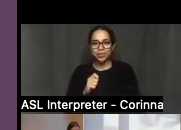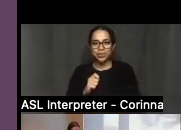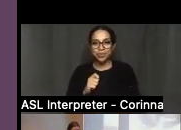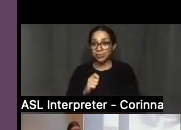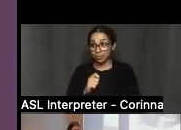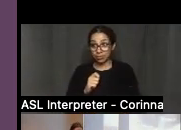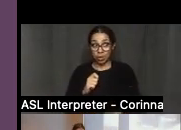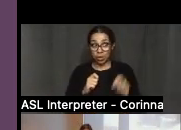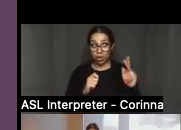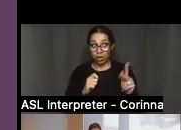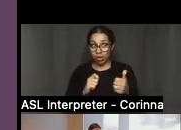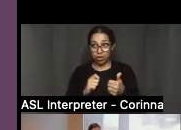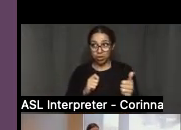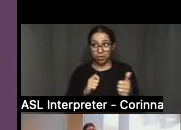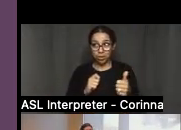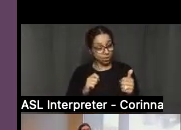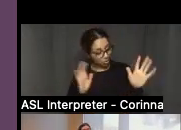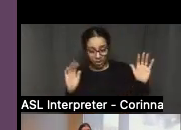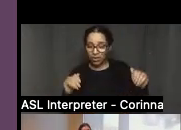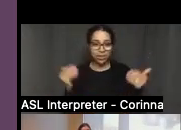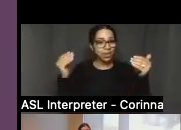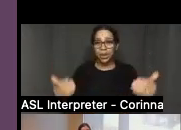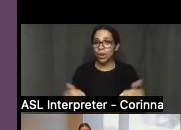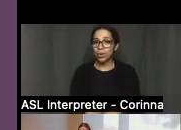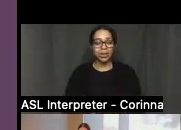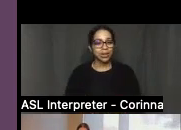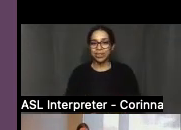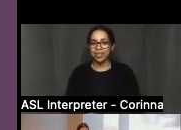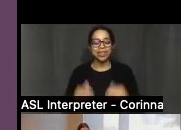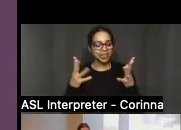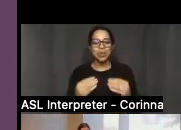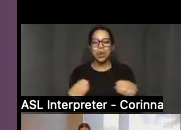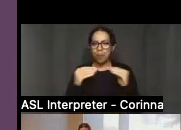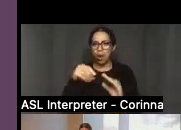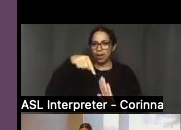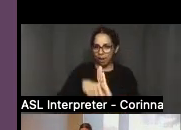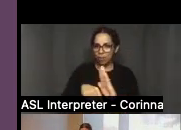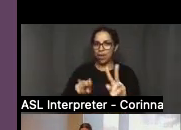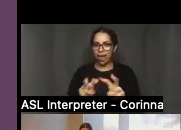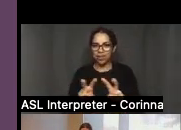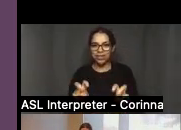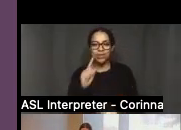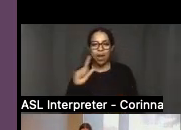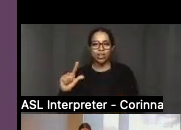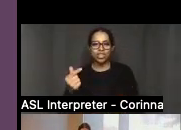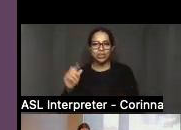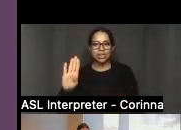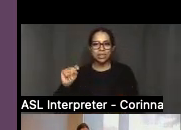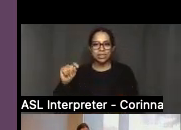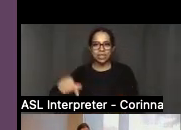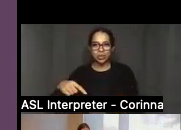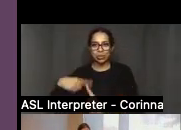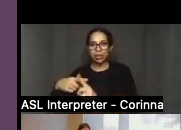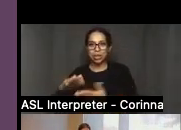Okay. Here we go. Okay. So we're going to do a more in-depth analysis of the LGBTQ plus community, which I'm really